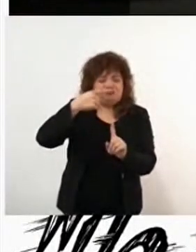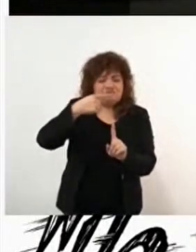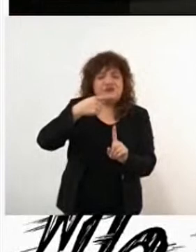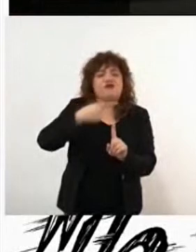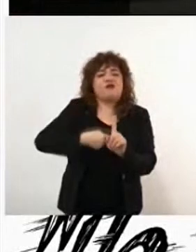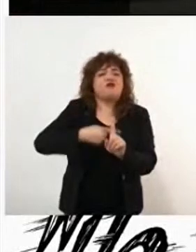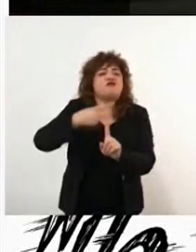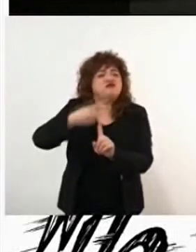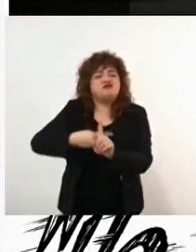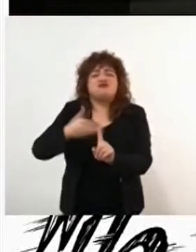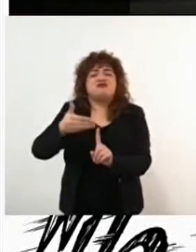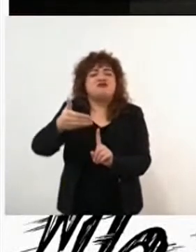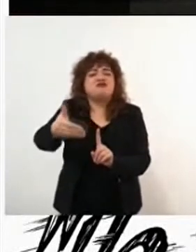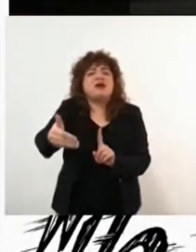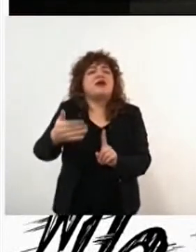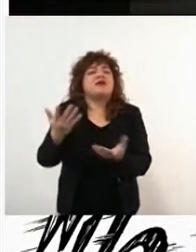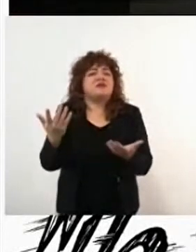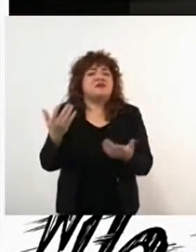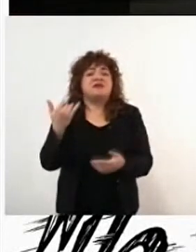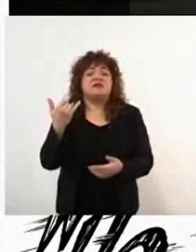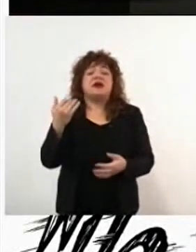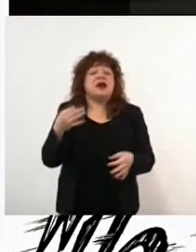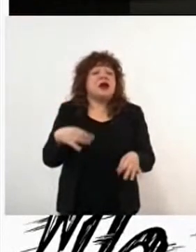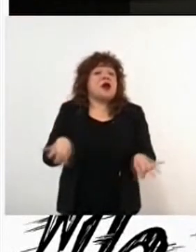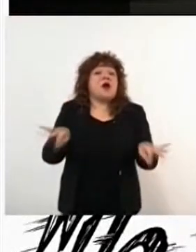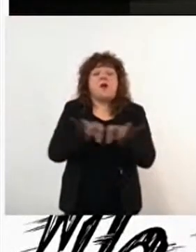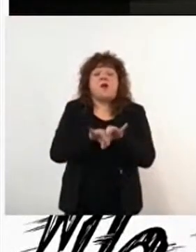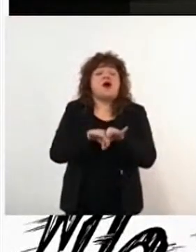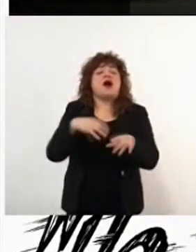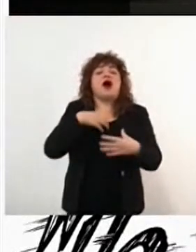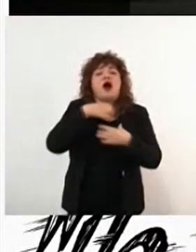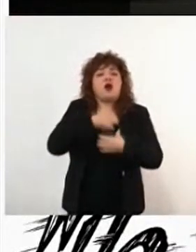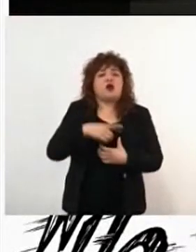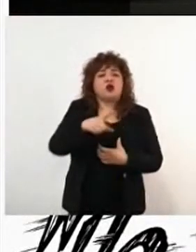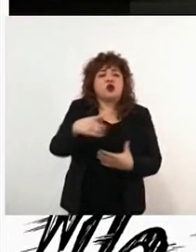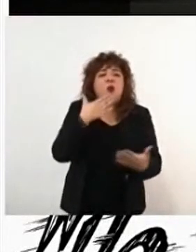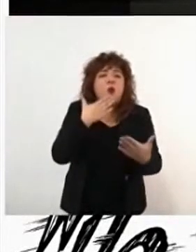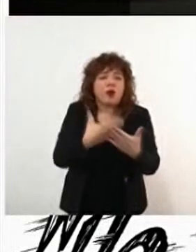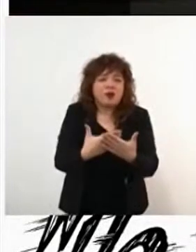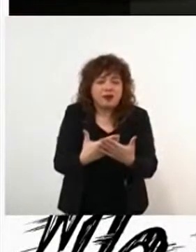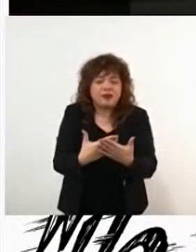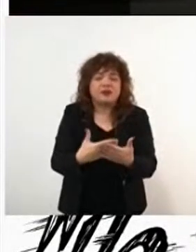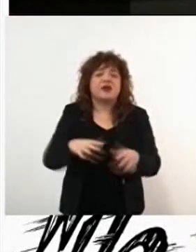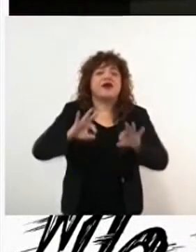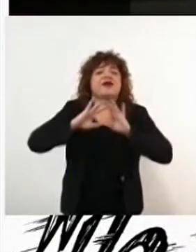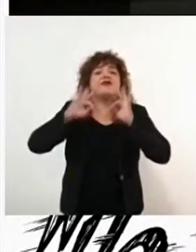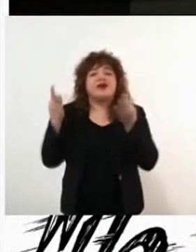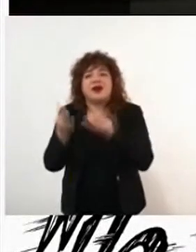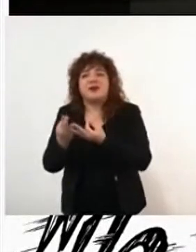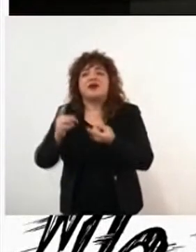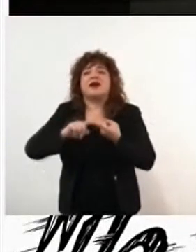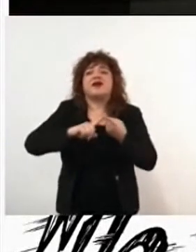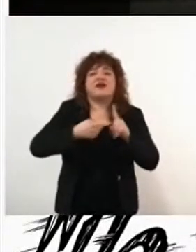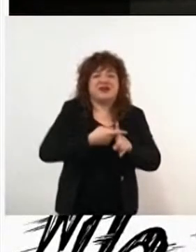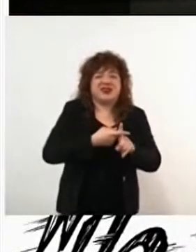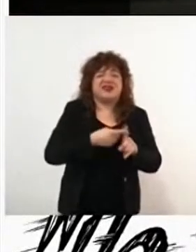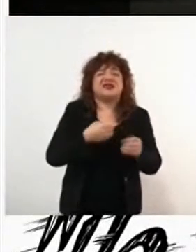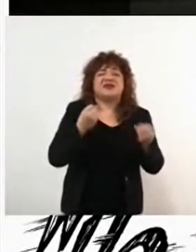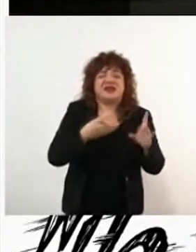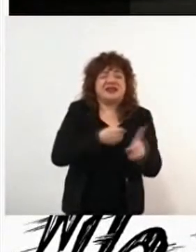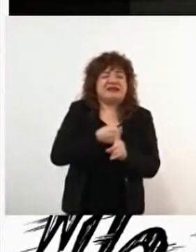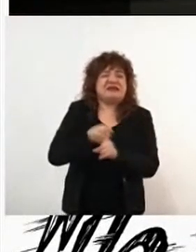success. To wish everybody well. I mean, our family and friends all got COVID over Christmas,